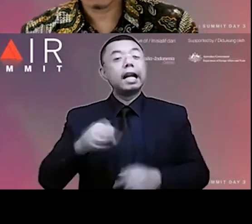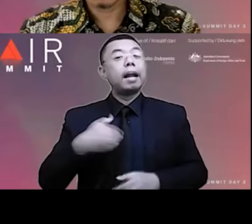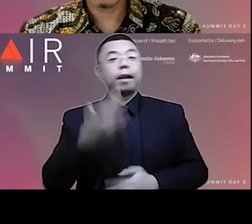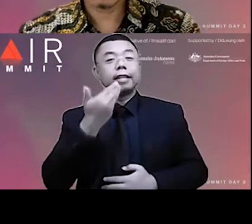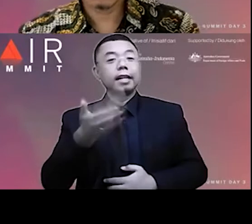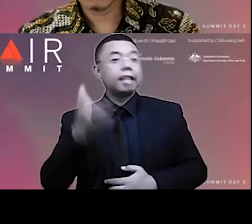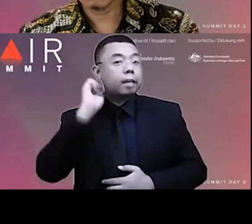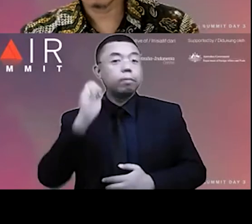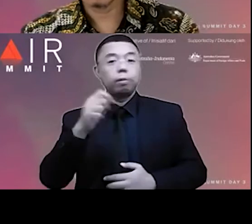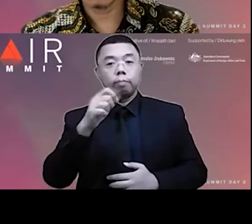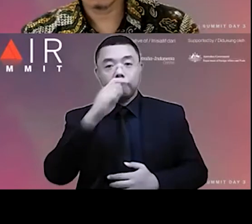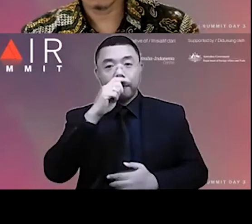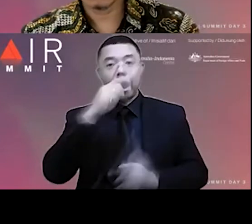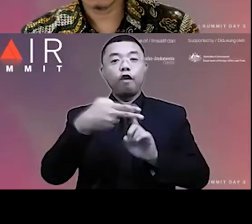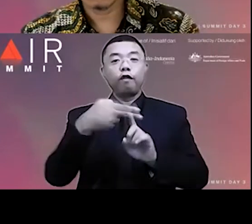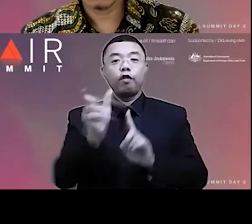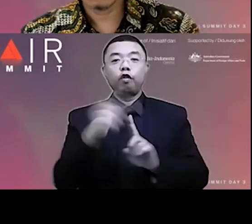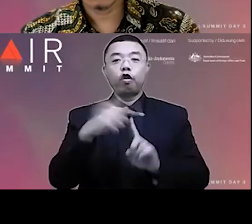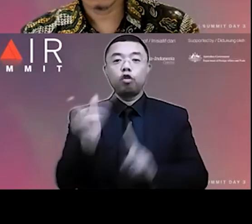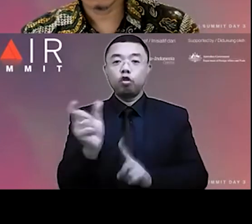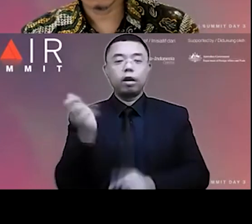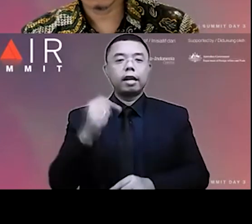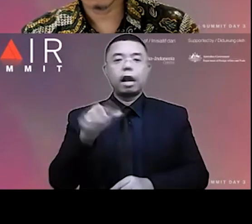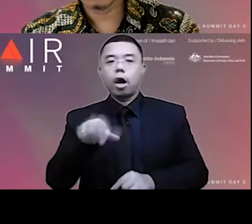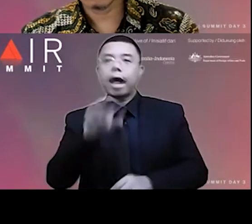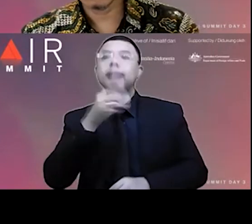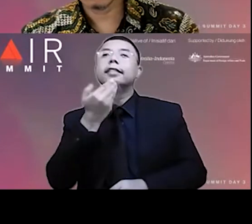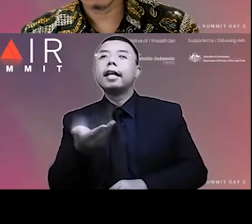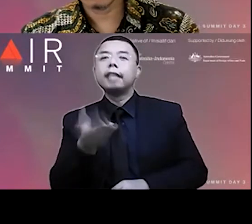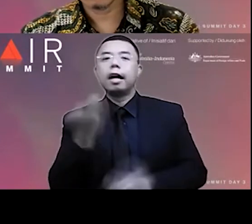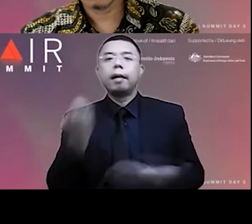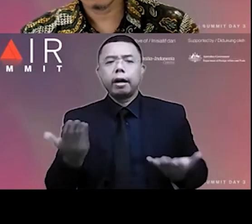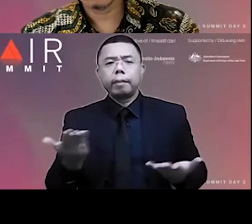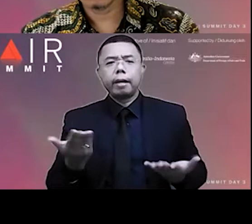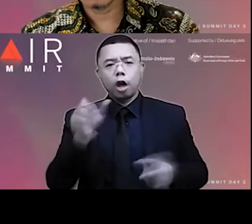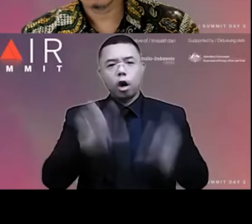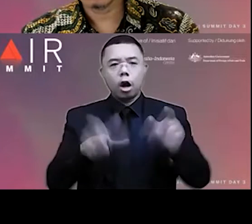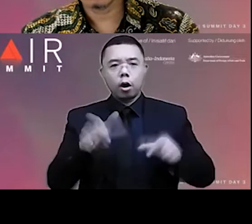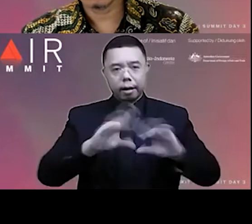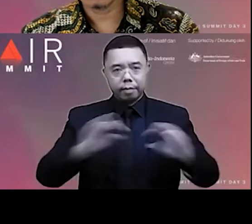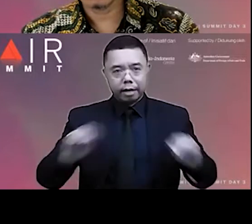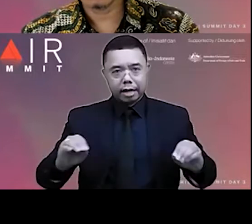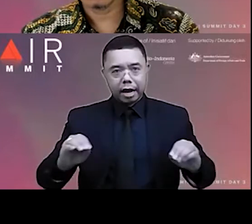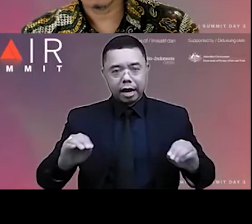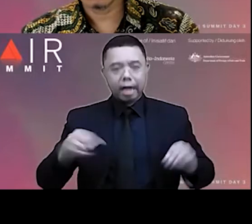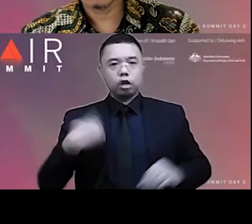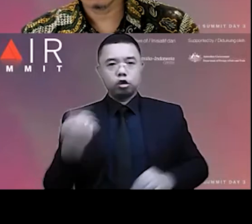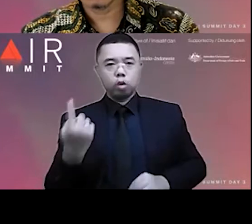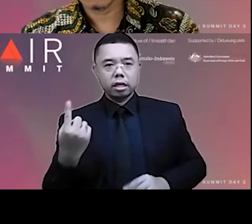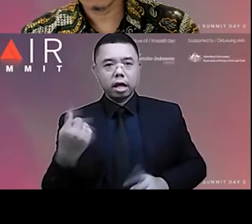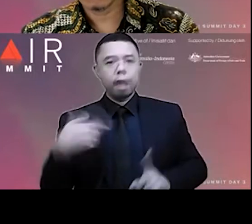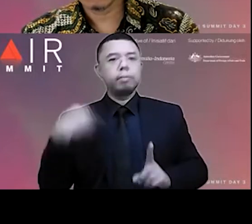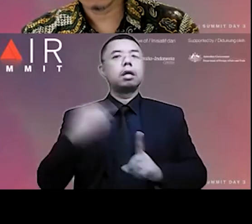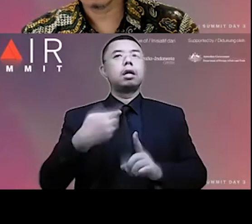member on how the informal workers in tourism can survive and the policies. You have answered it a little bit,